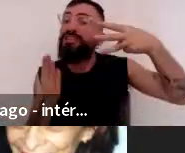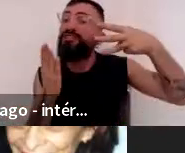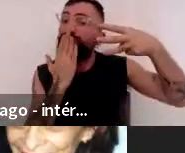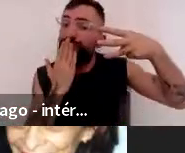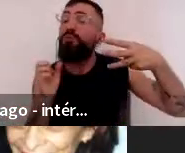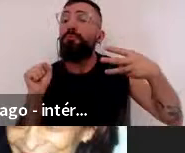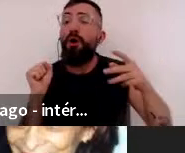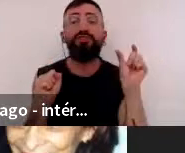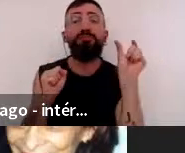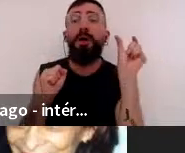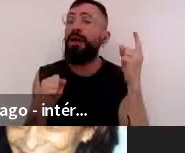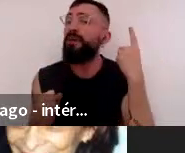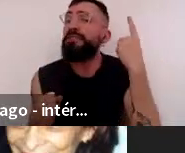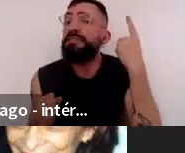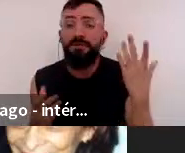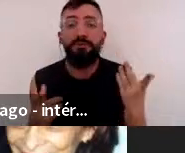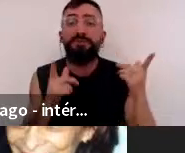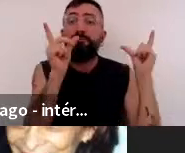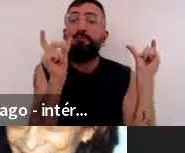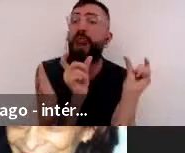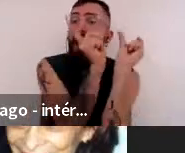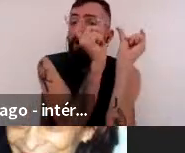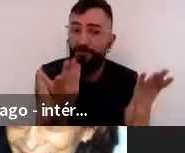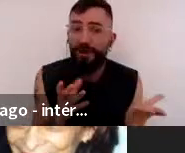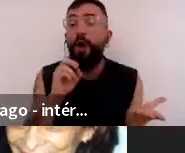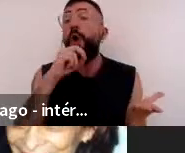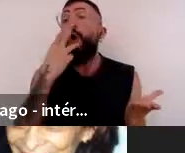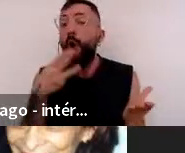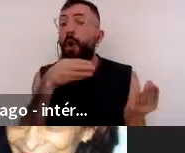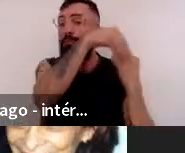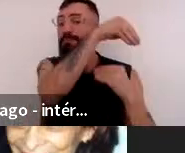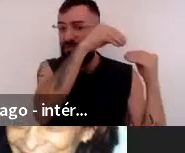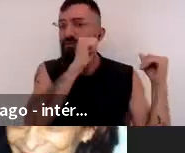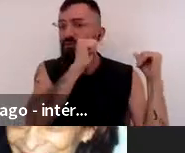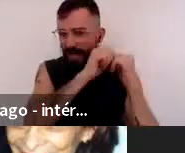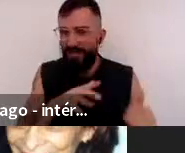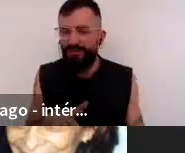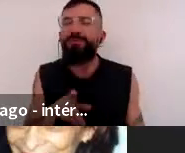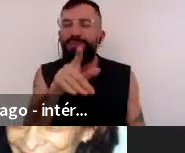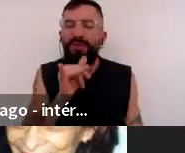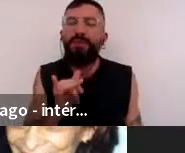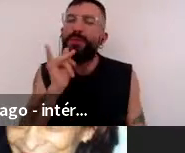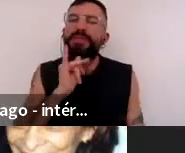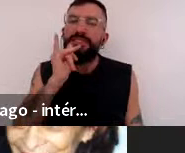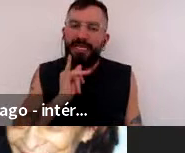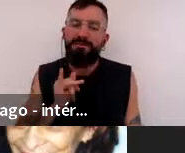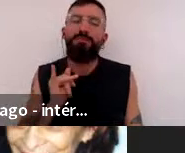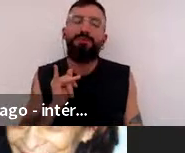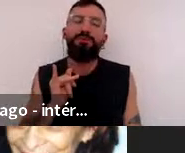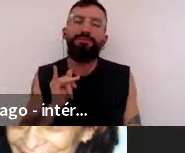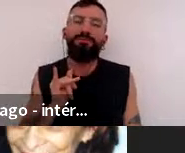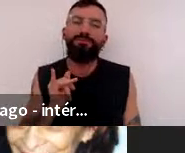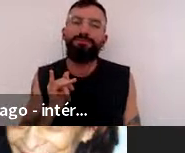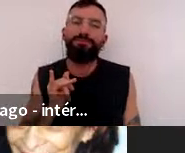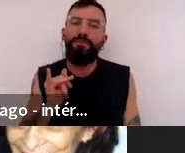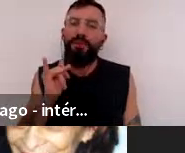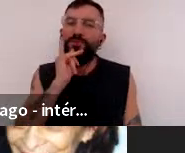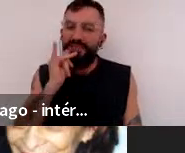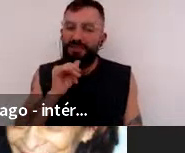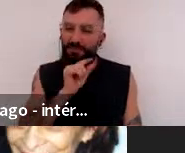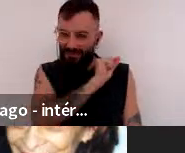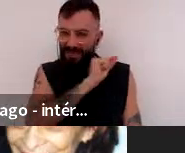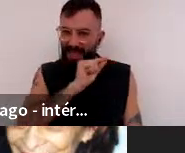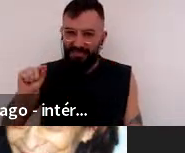simple, compound, or hybrid. So just to give you an example of each of them,